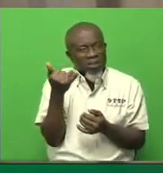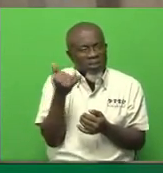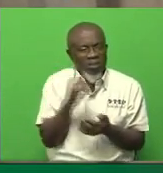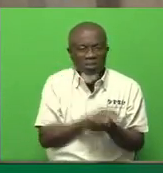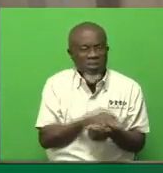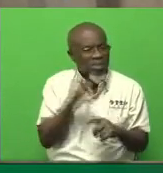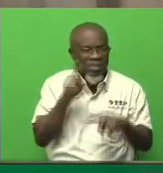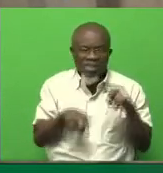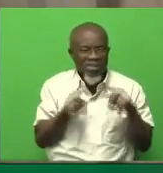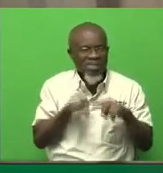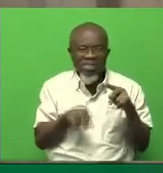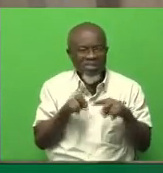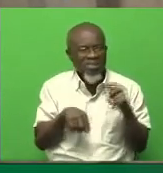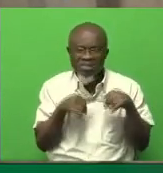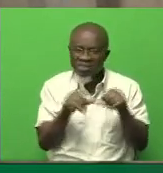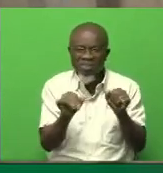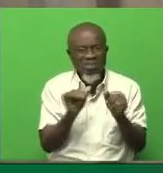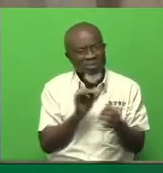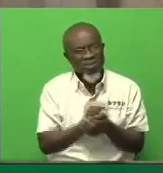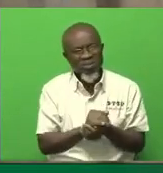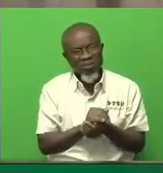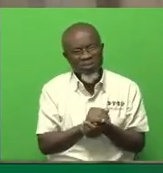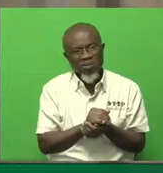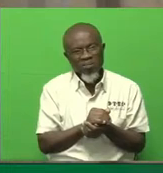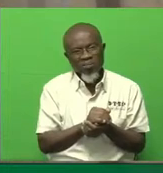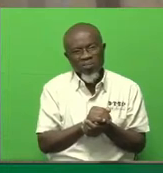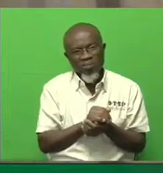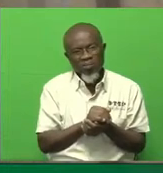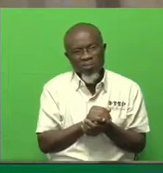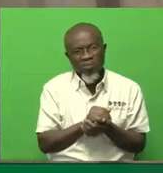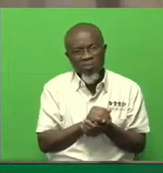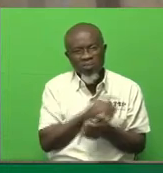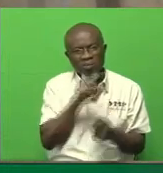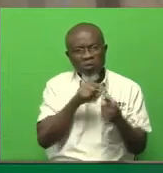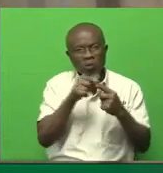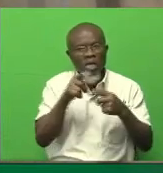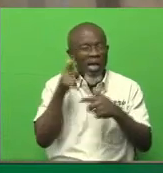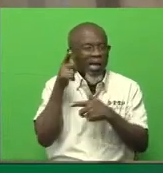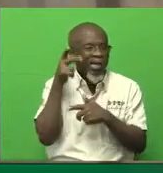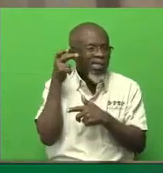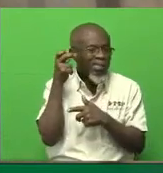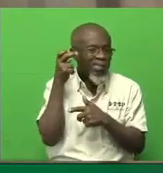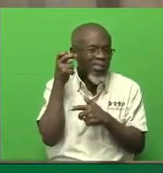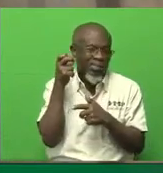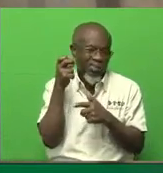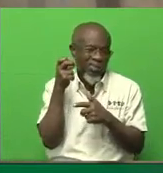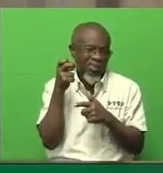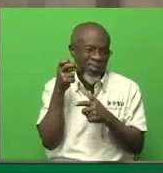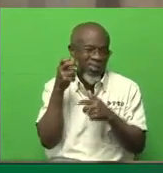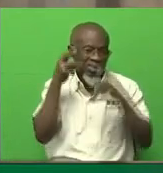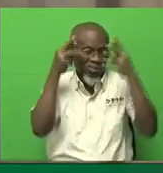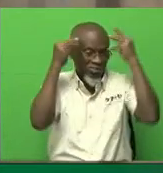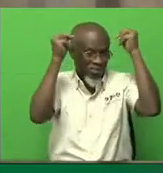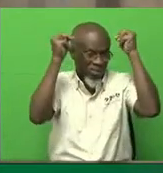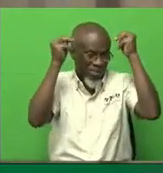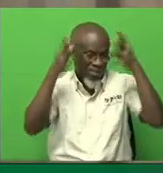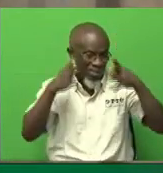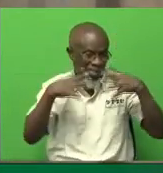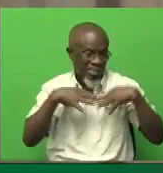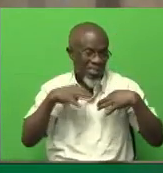he's he's like that and so when I listened to the minister of Education talk about